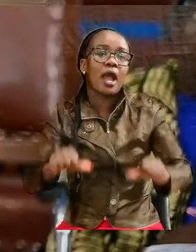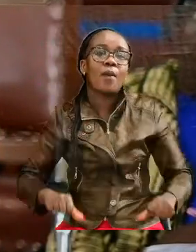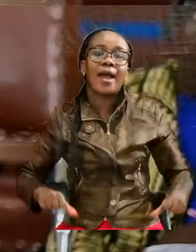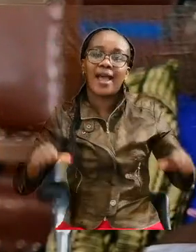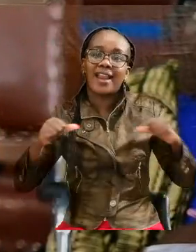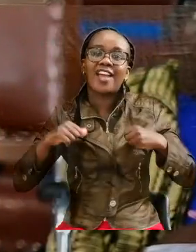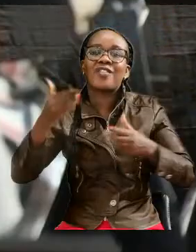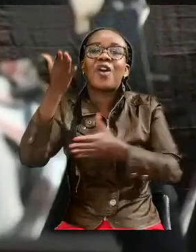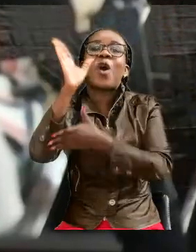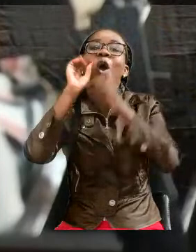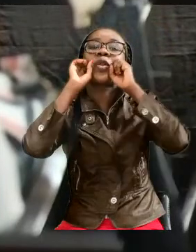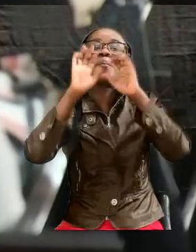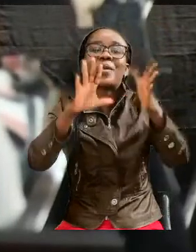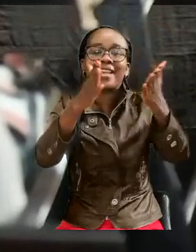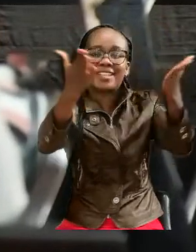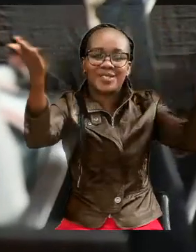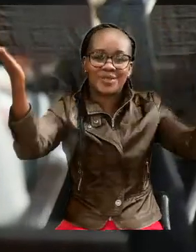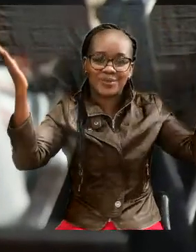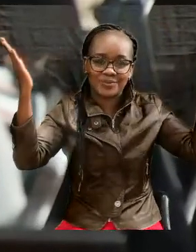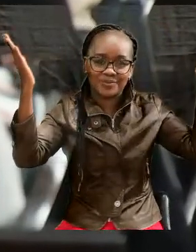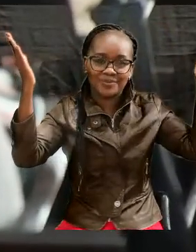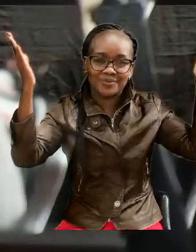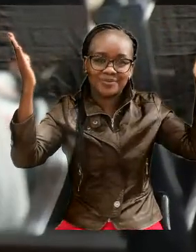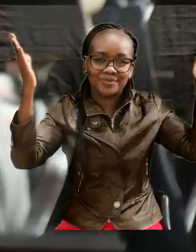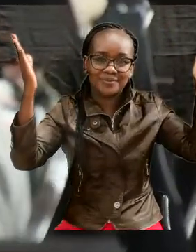God bless you.